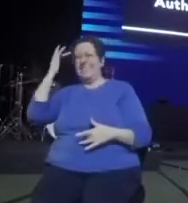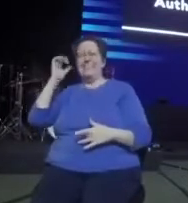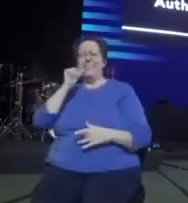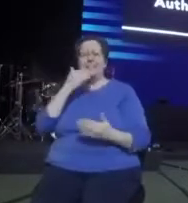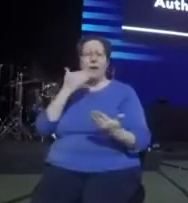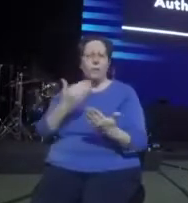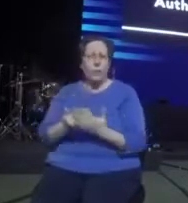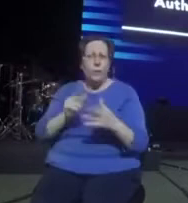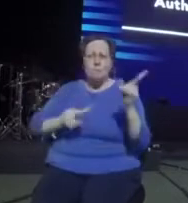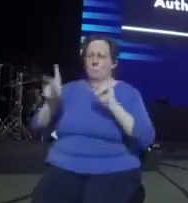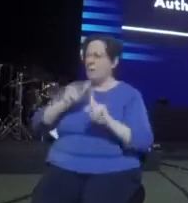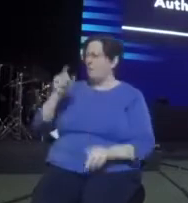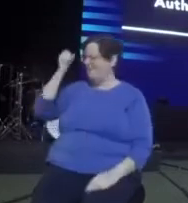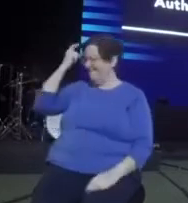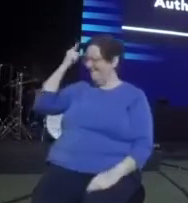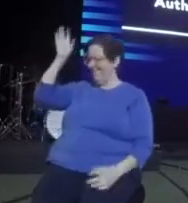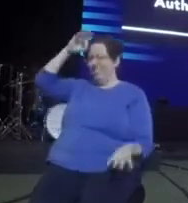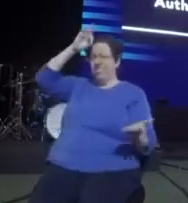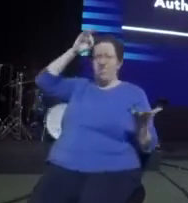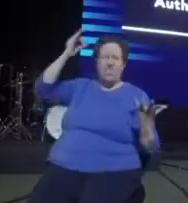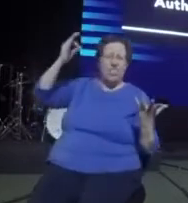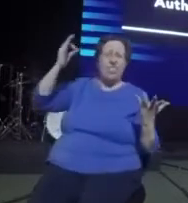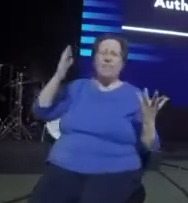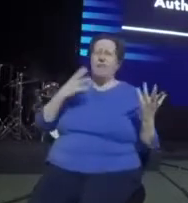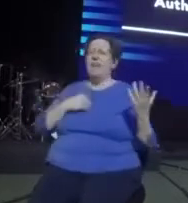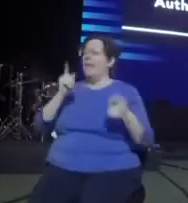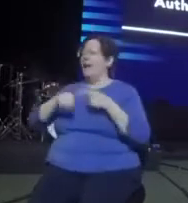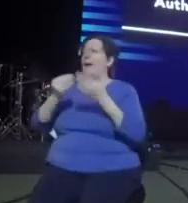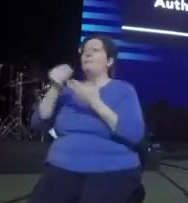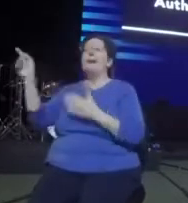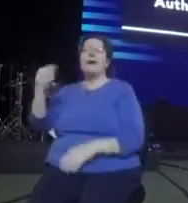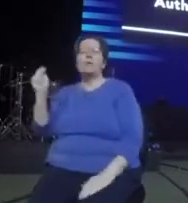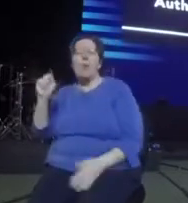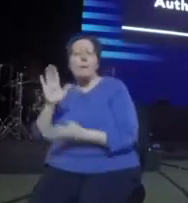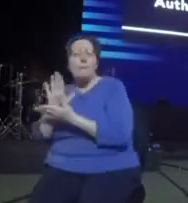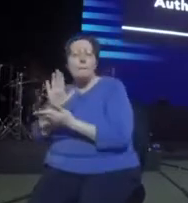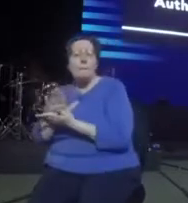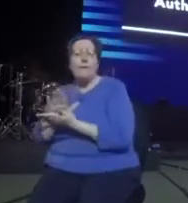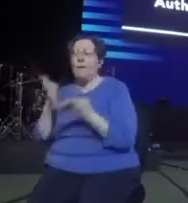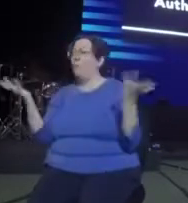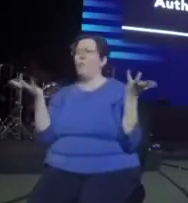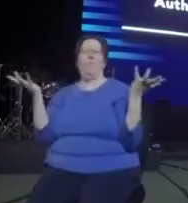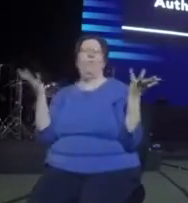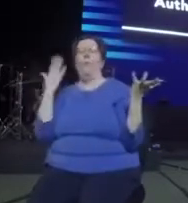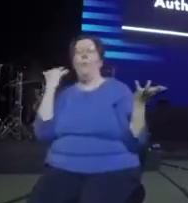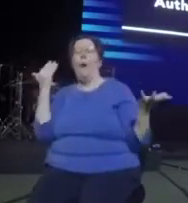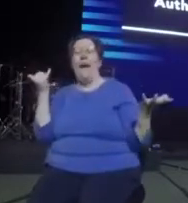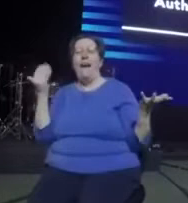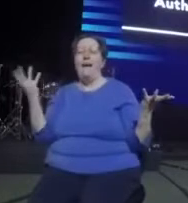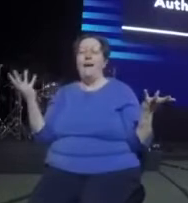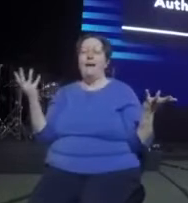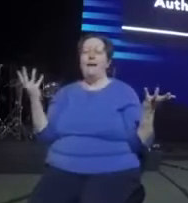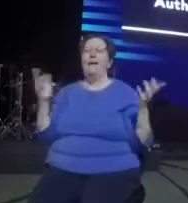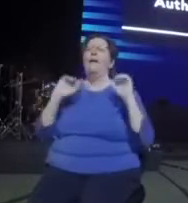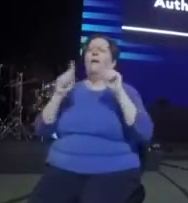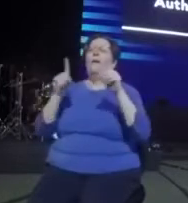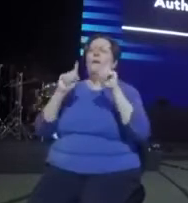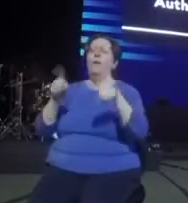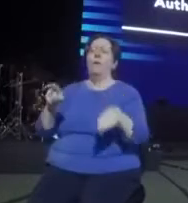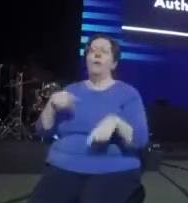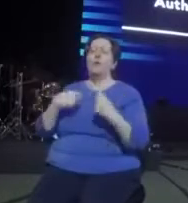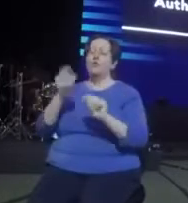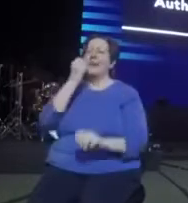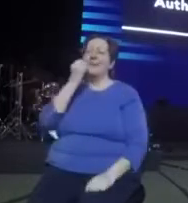wild, people don't understand, people can't even buy toilet paper in the stores. What's that all about? My goodness, go try to eat